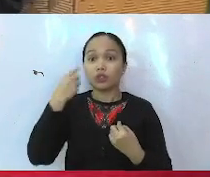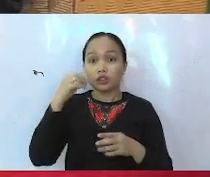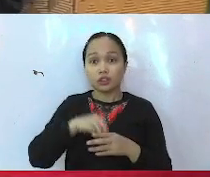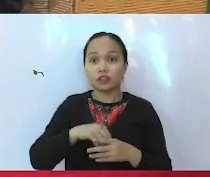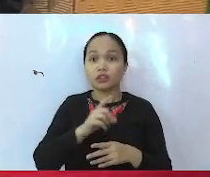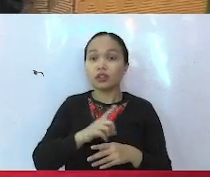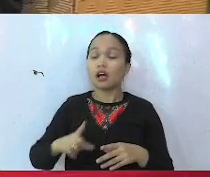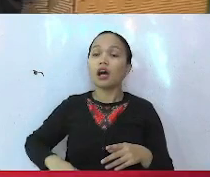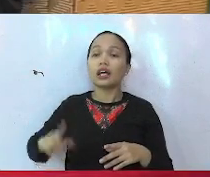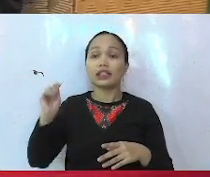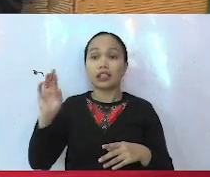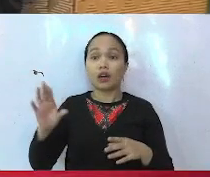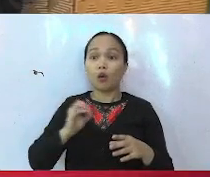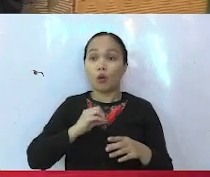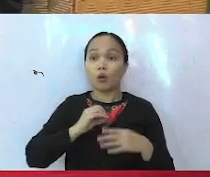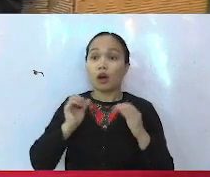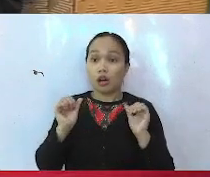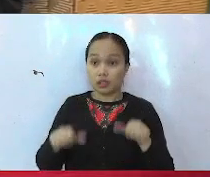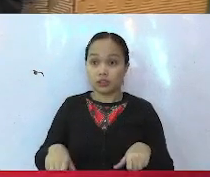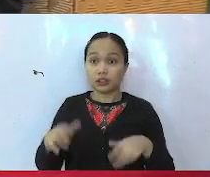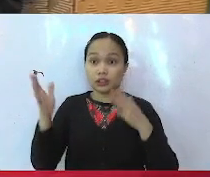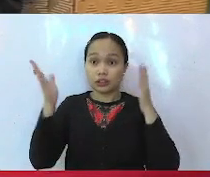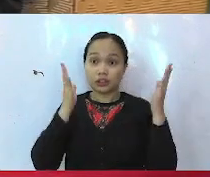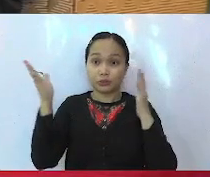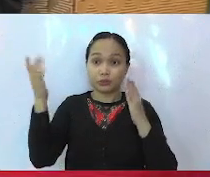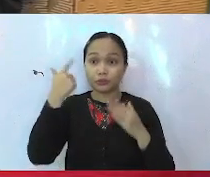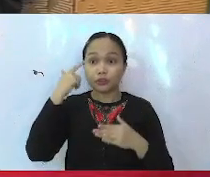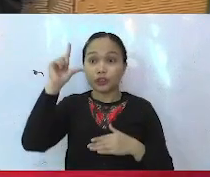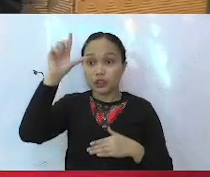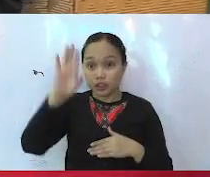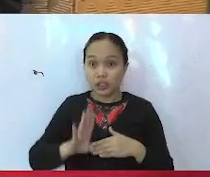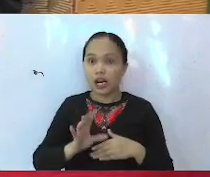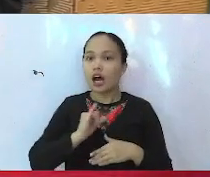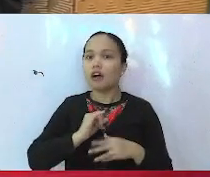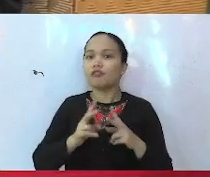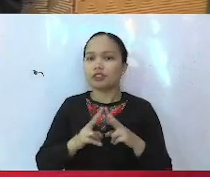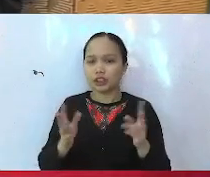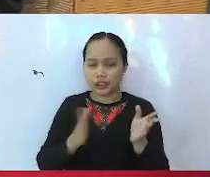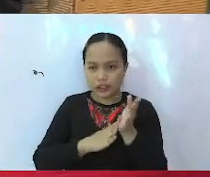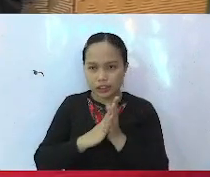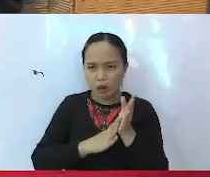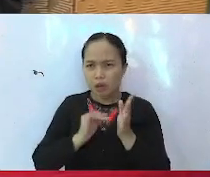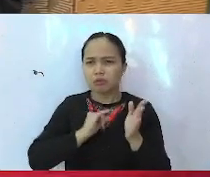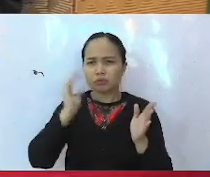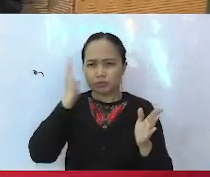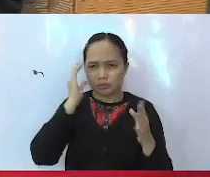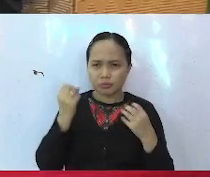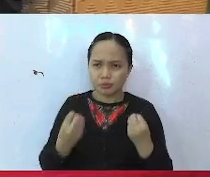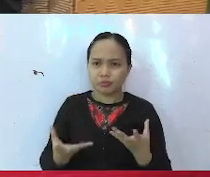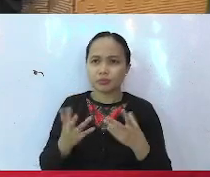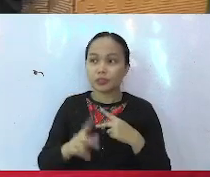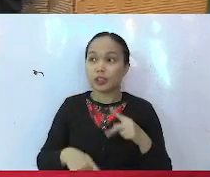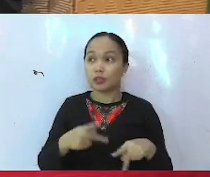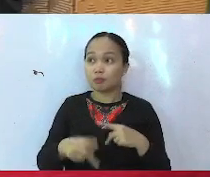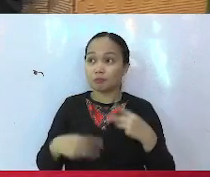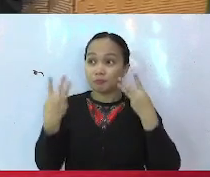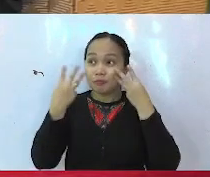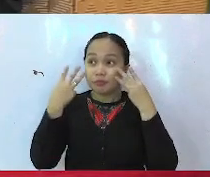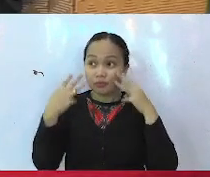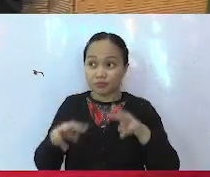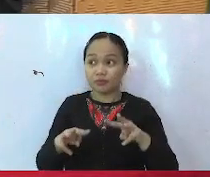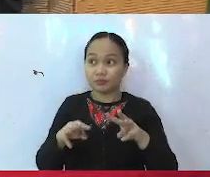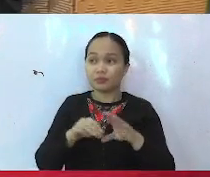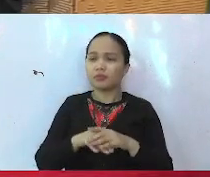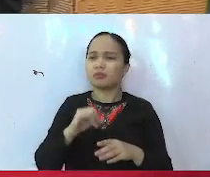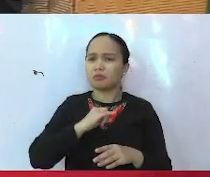in their capabilities of service for God. And I'm just excited to be here. I know many people are watching. Yeah. I was looking at the screen,